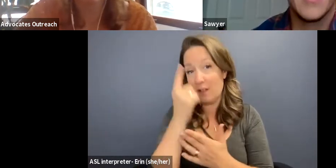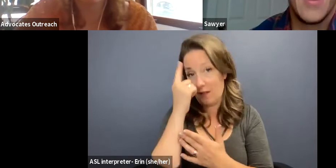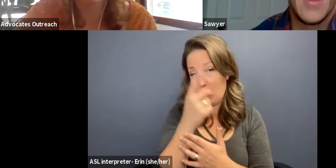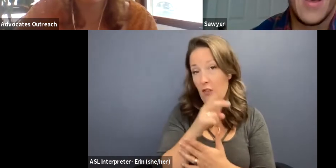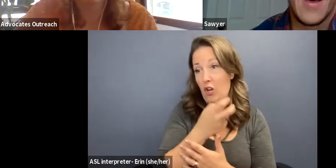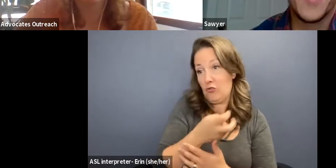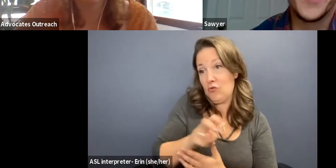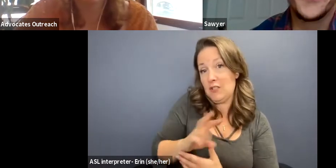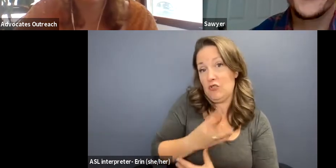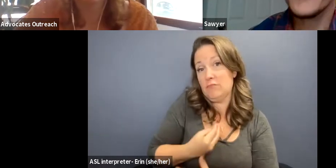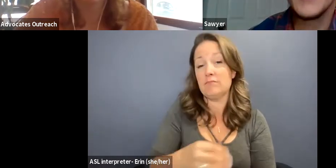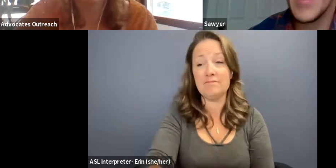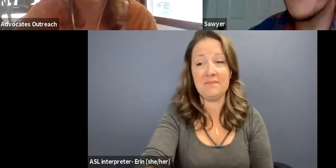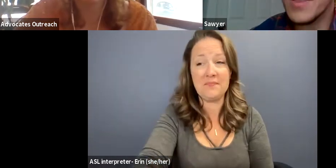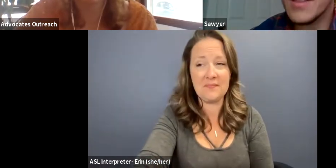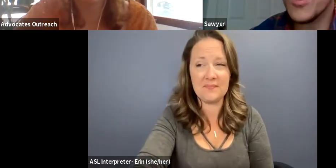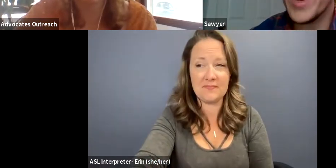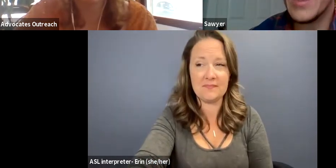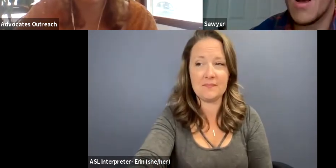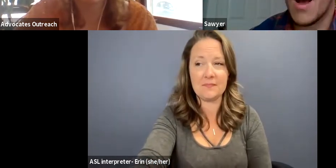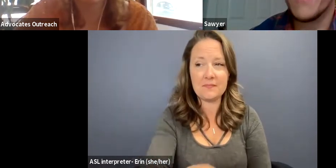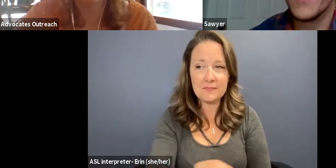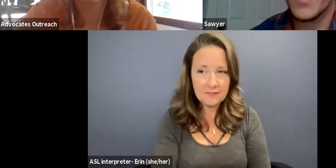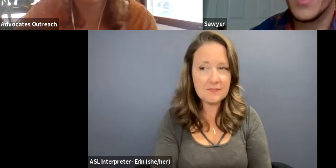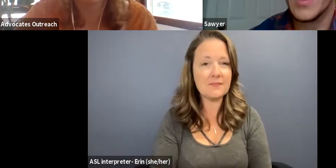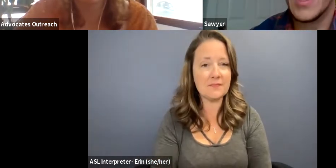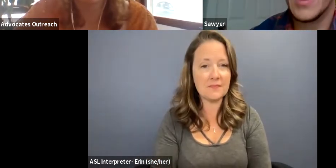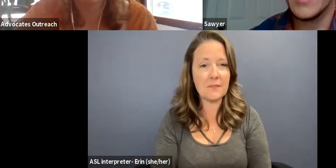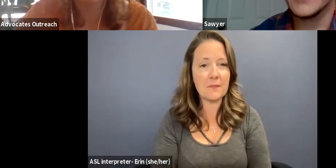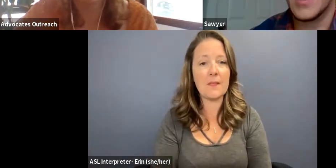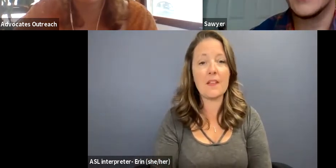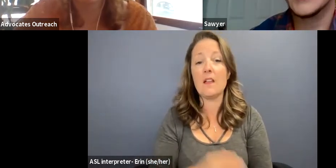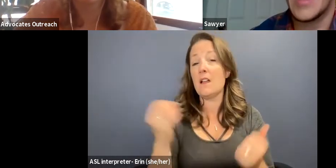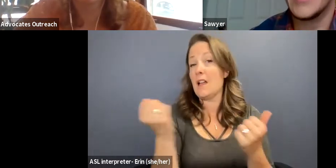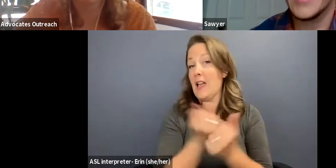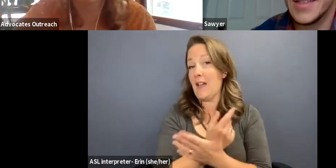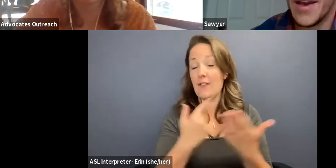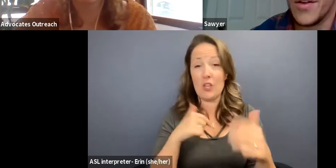us to be sexuality educators for our kids.